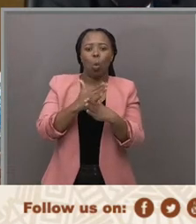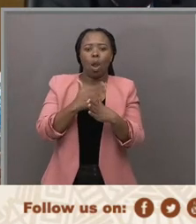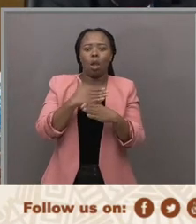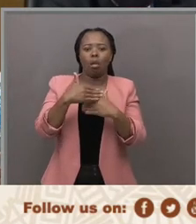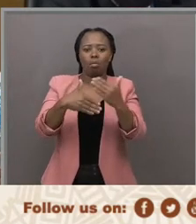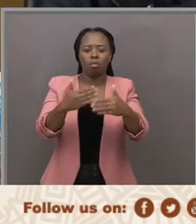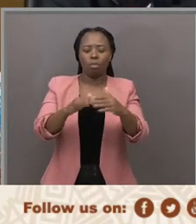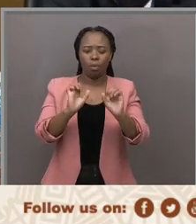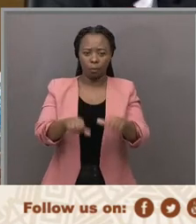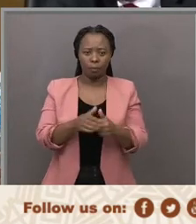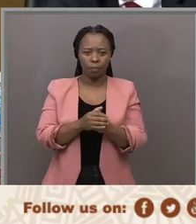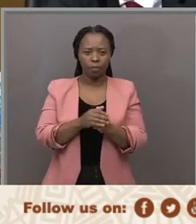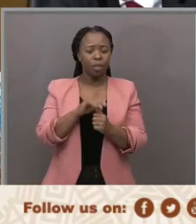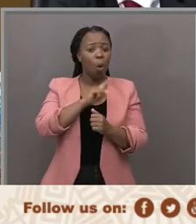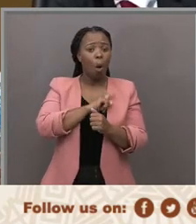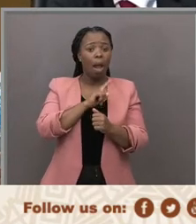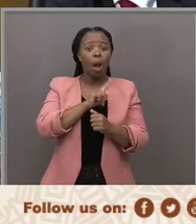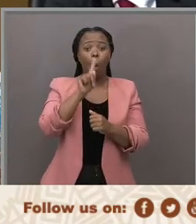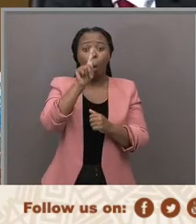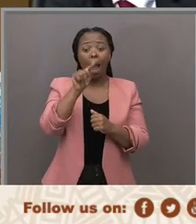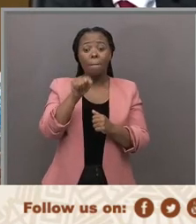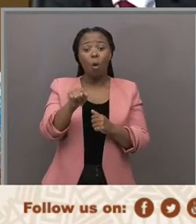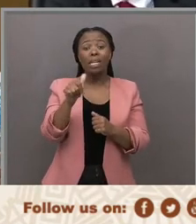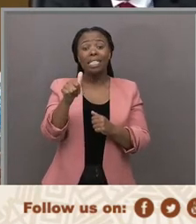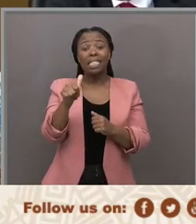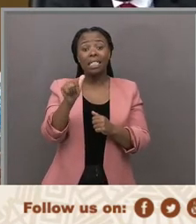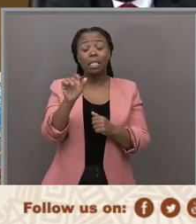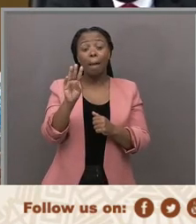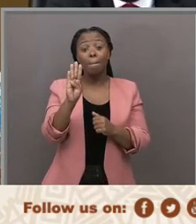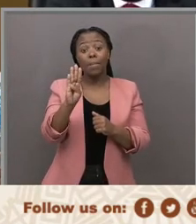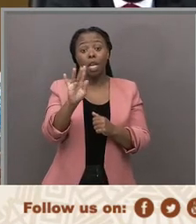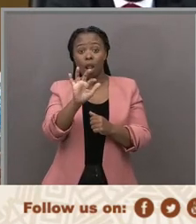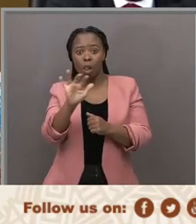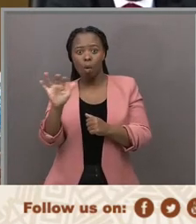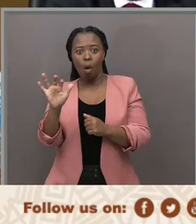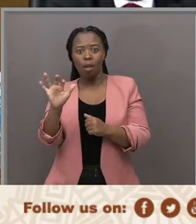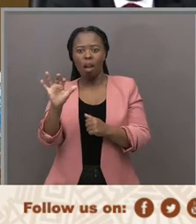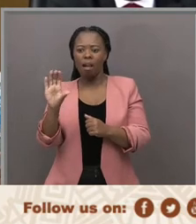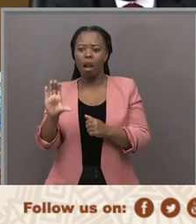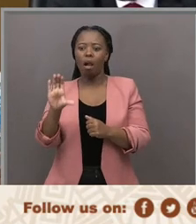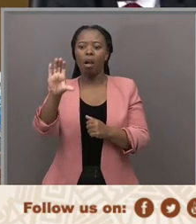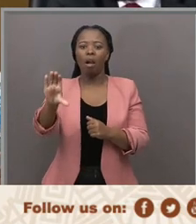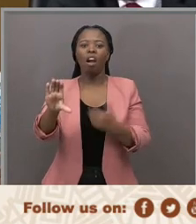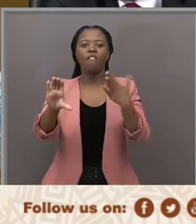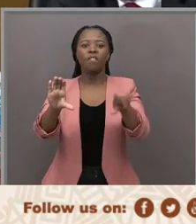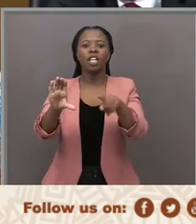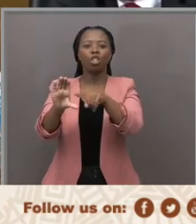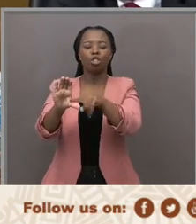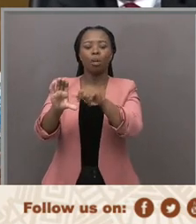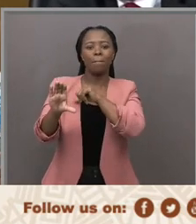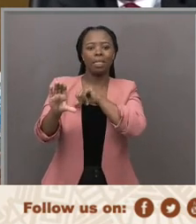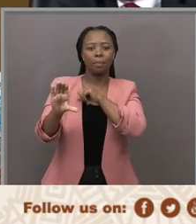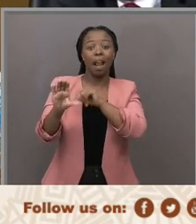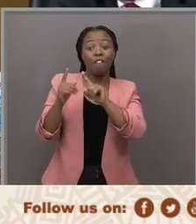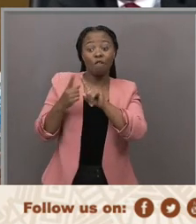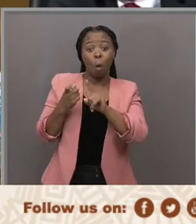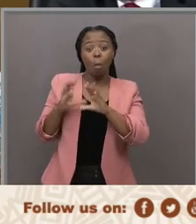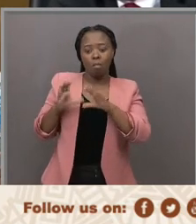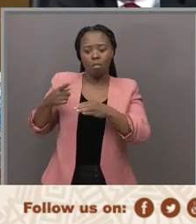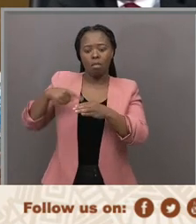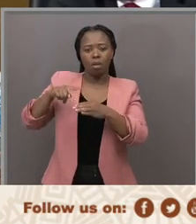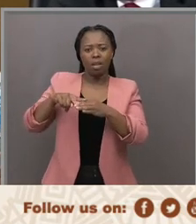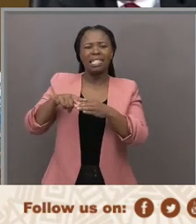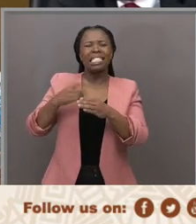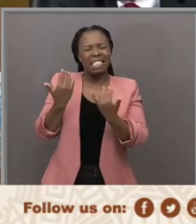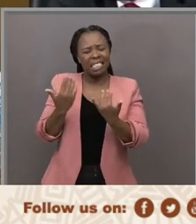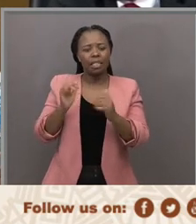because 1.6 billion rands has already been paid to municipalities out of this intervention in the midst of the crisis